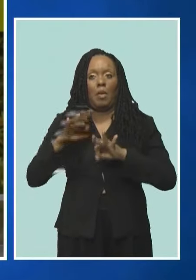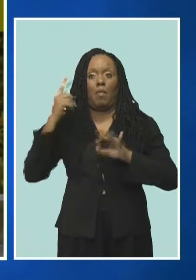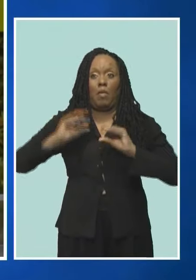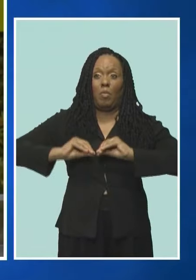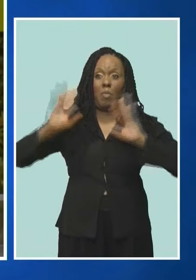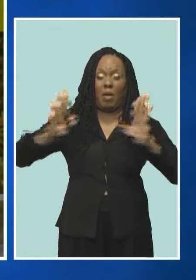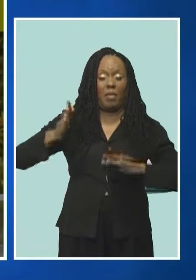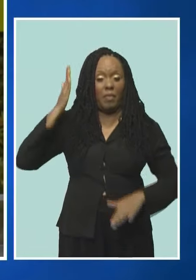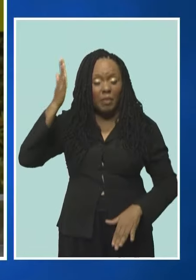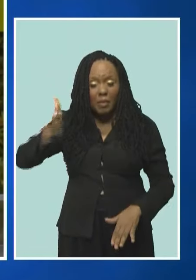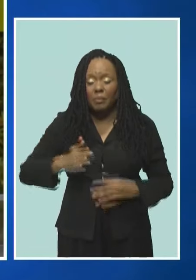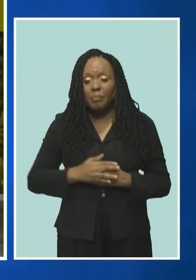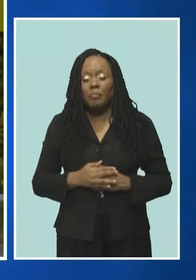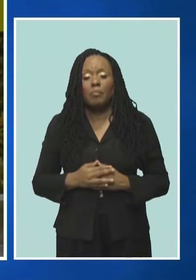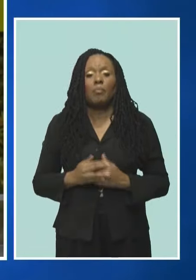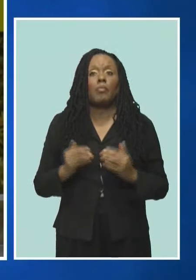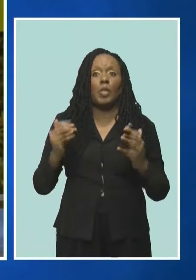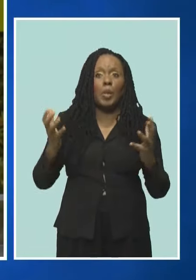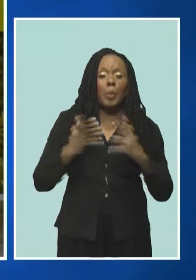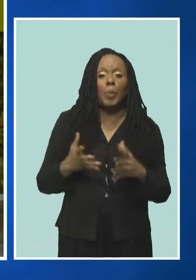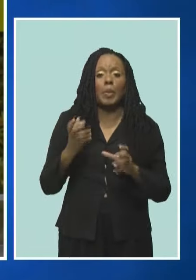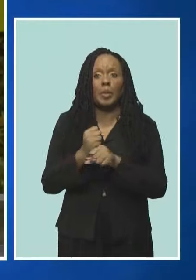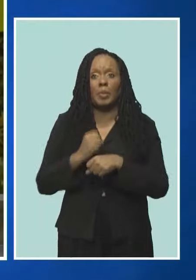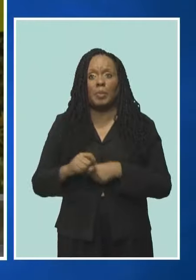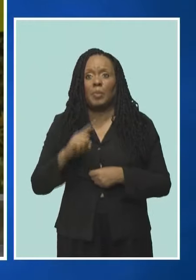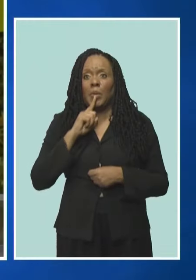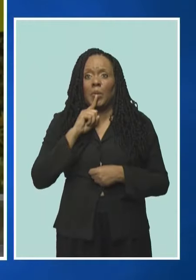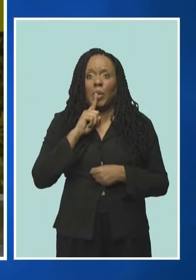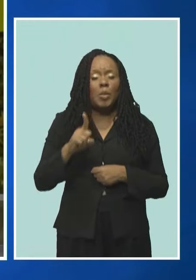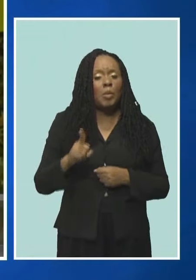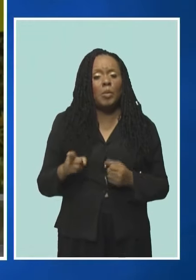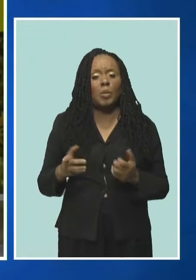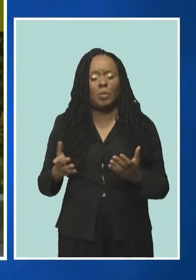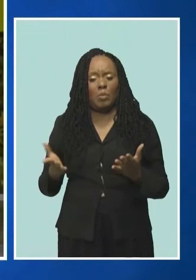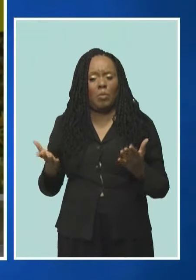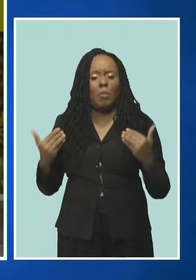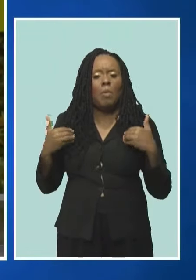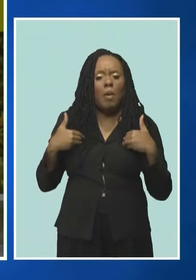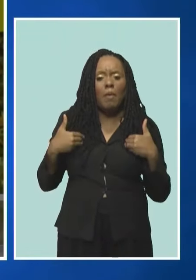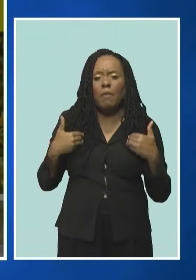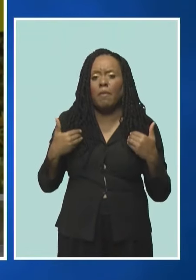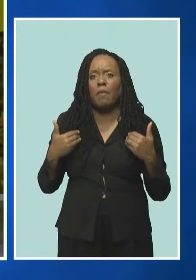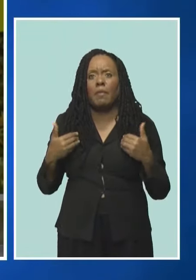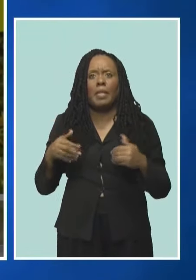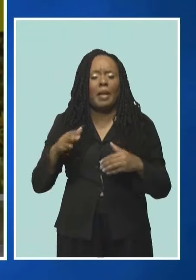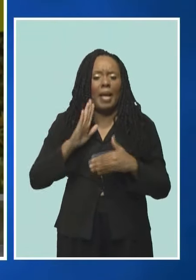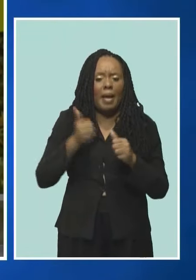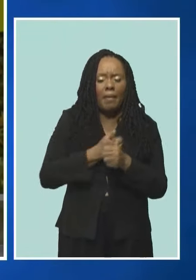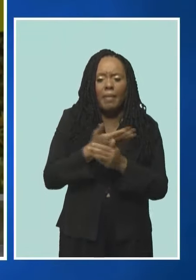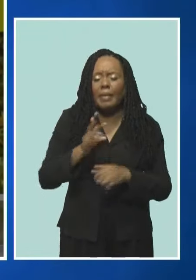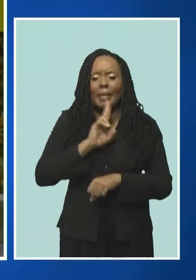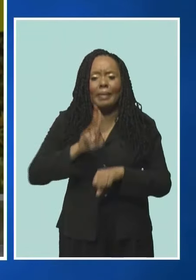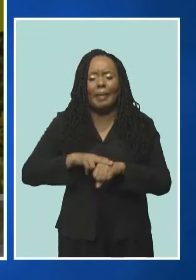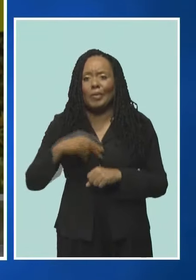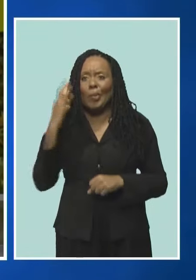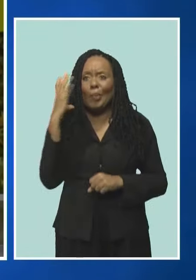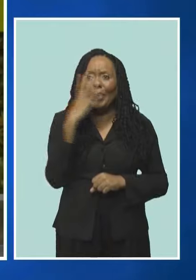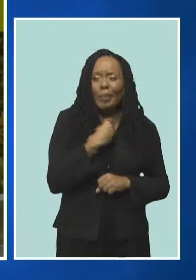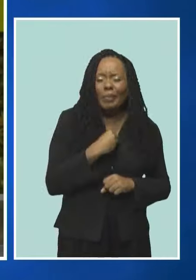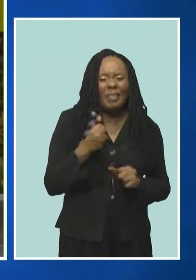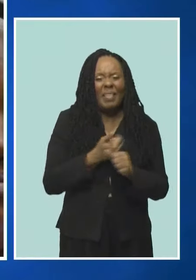the stories of preservation, in the dedication of our residents, and the natural and astounding beauty that